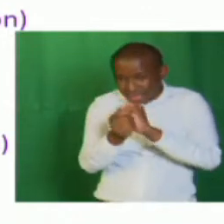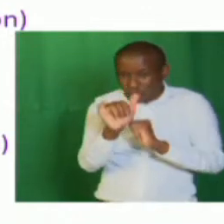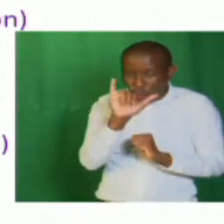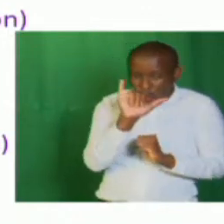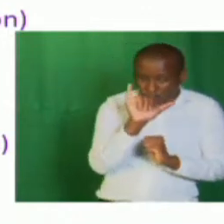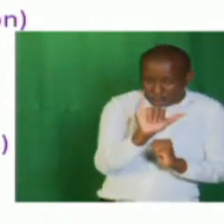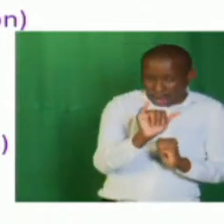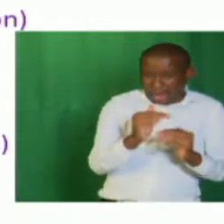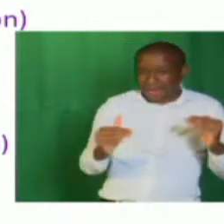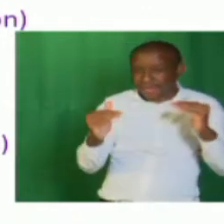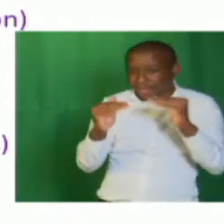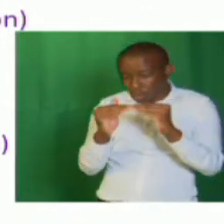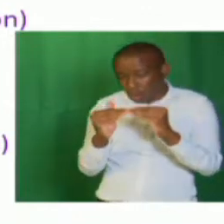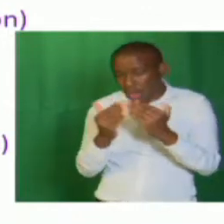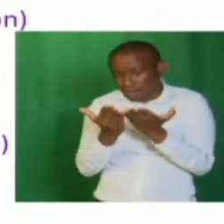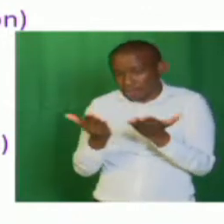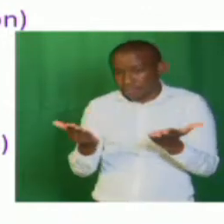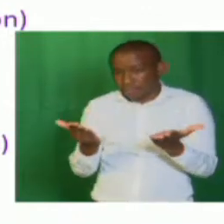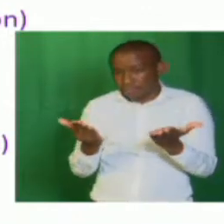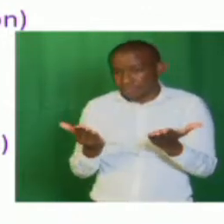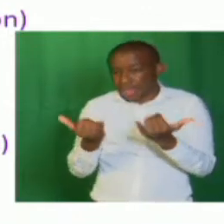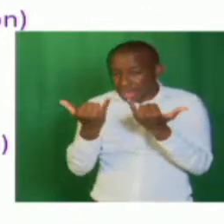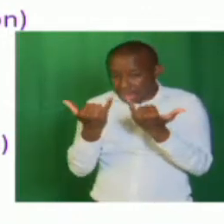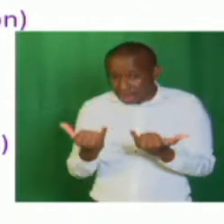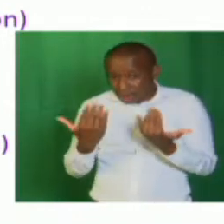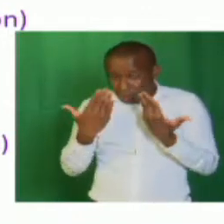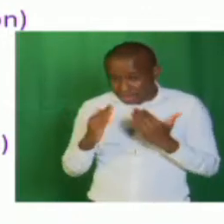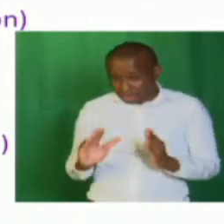write the function. So